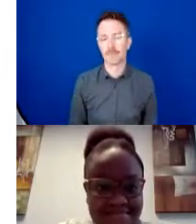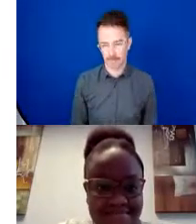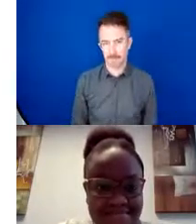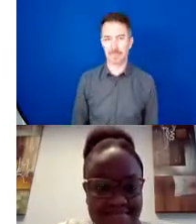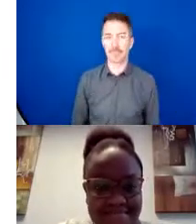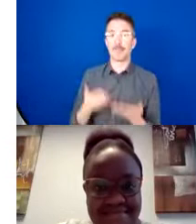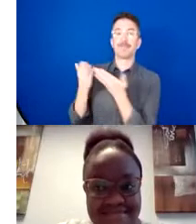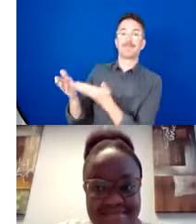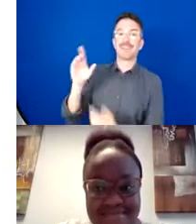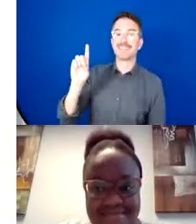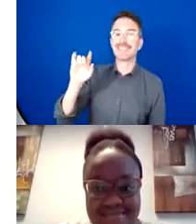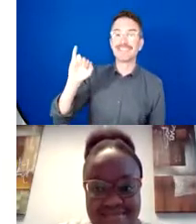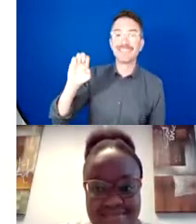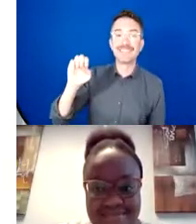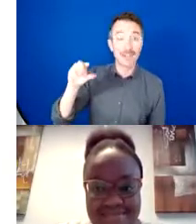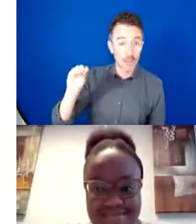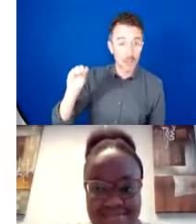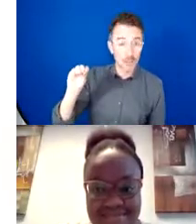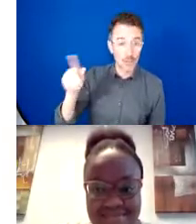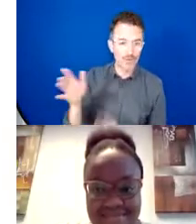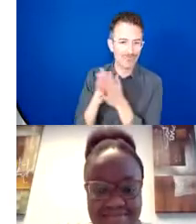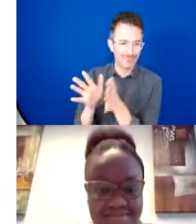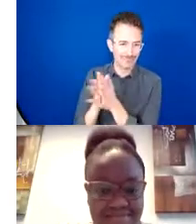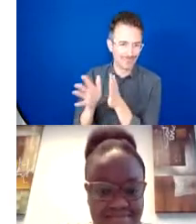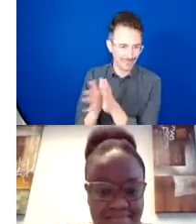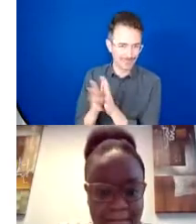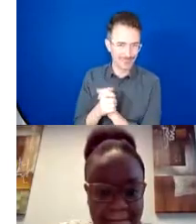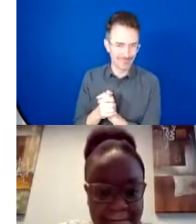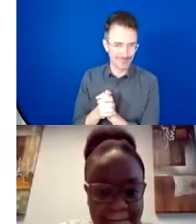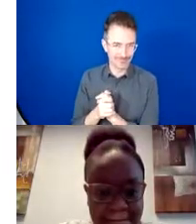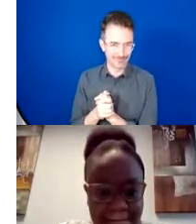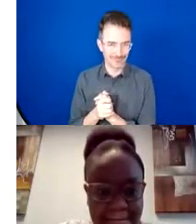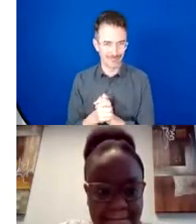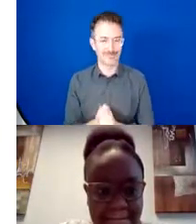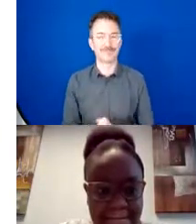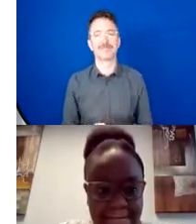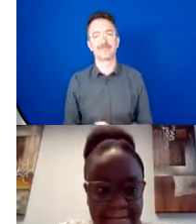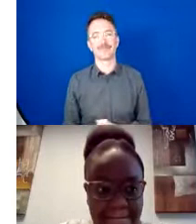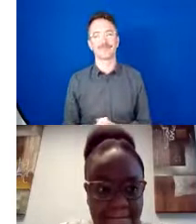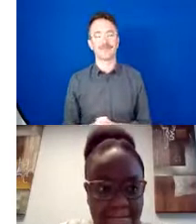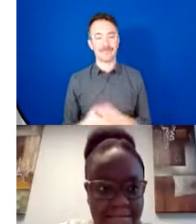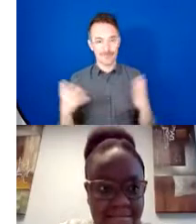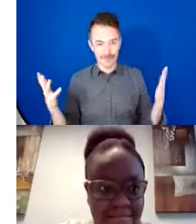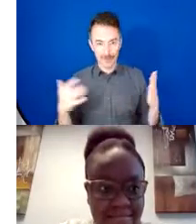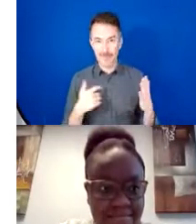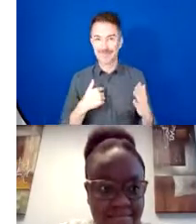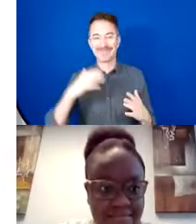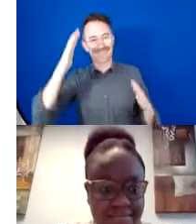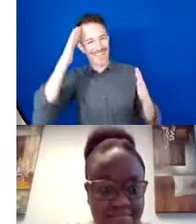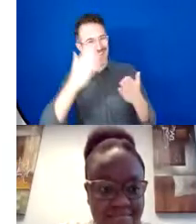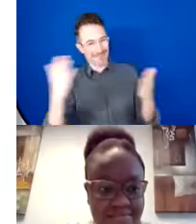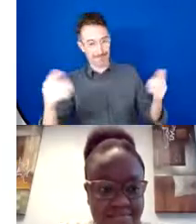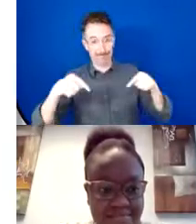Diego Manrique, and I'm the Global Knowledge Mobilization Officer for Youth Excel. And today we're going to be talking a little bit about power and power